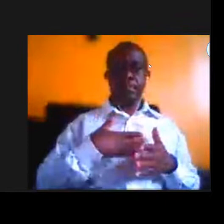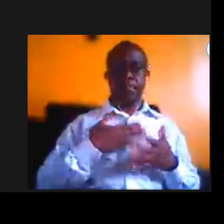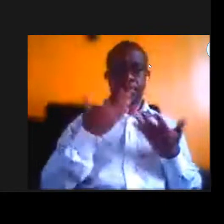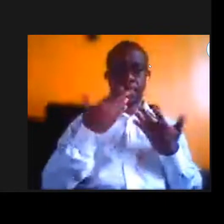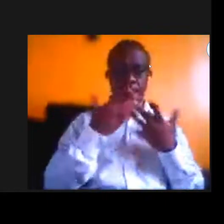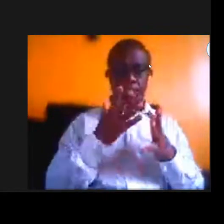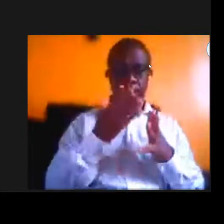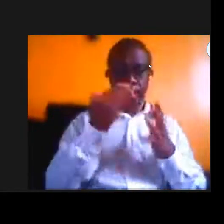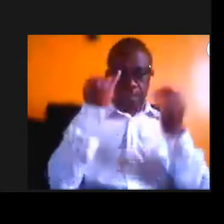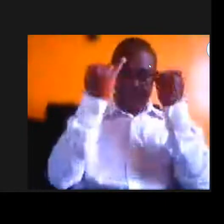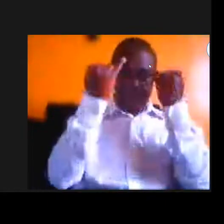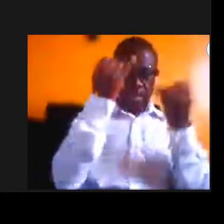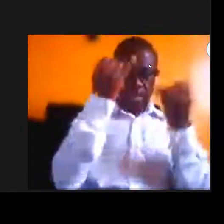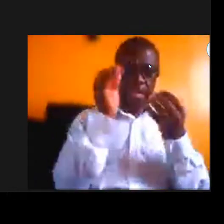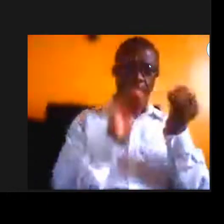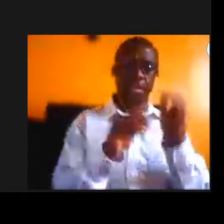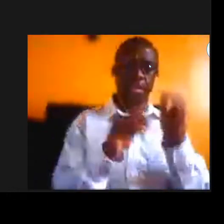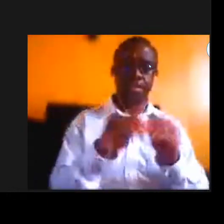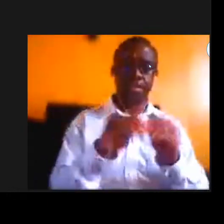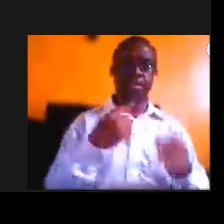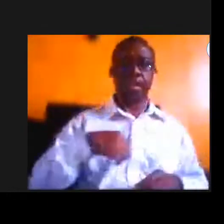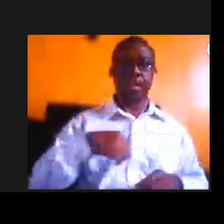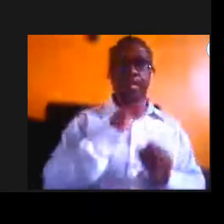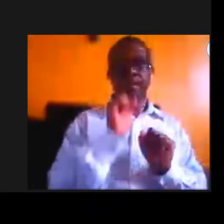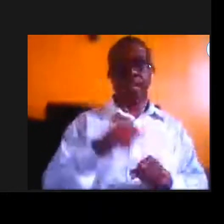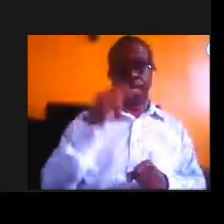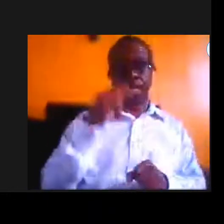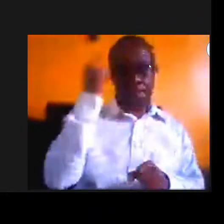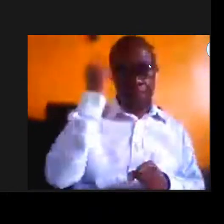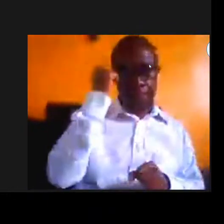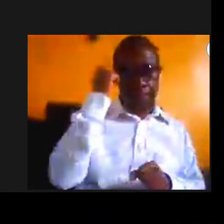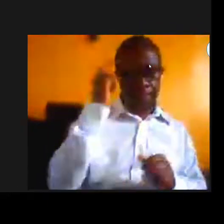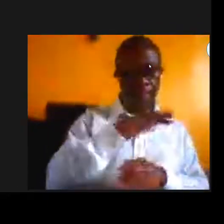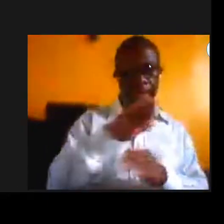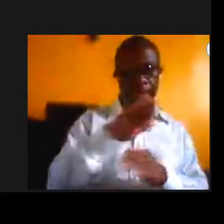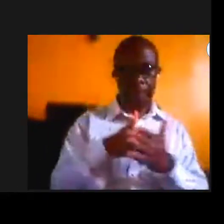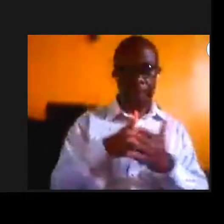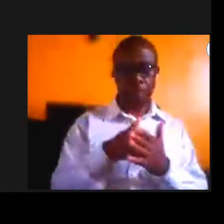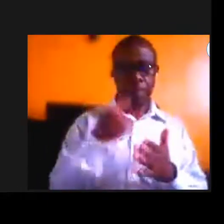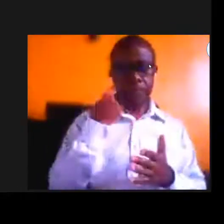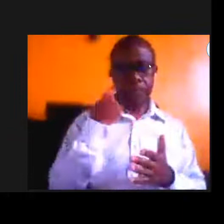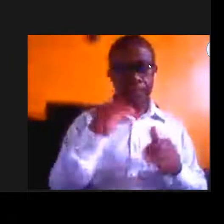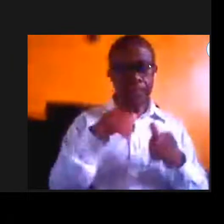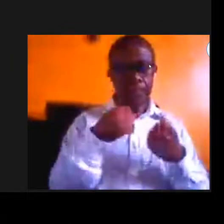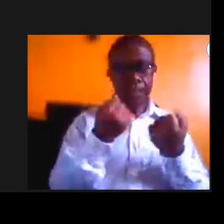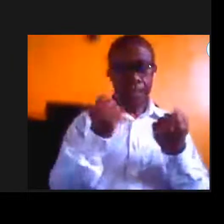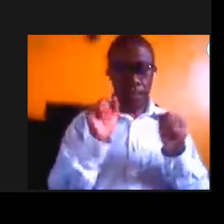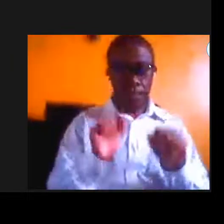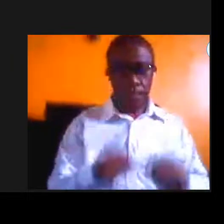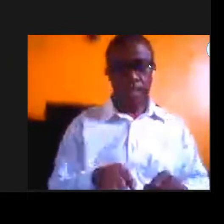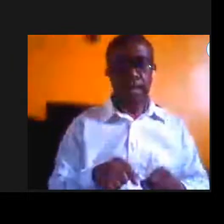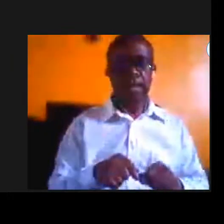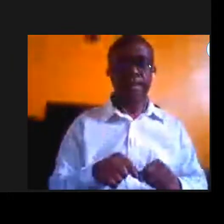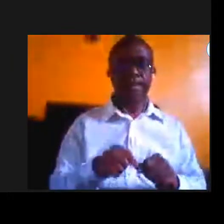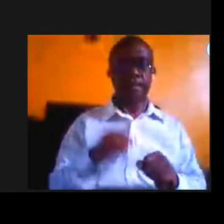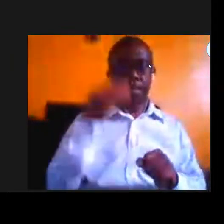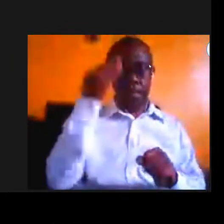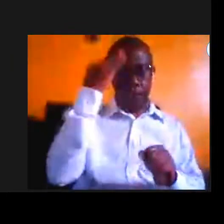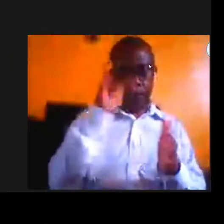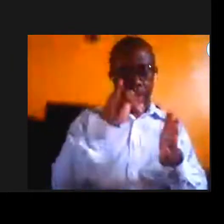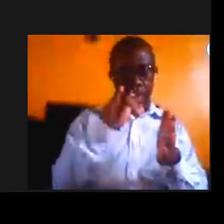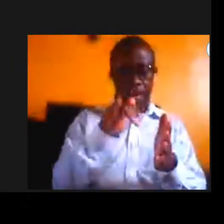combination of ideas that we can think about and see how we can realize a celebration that should